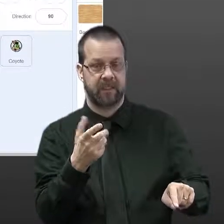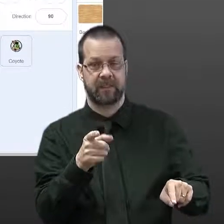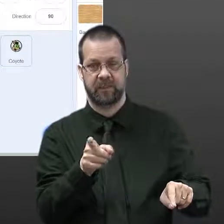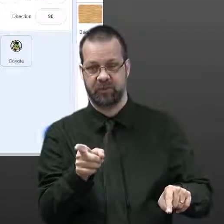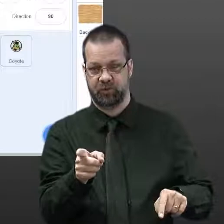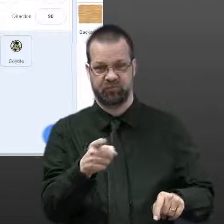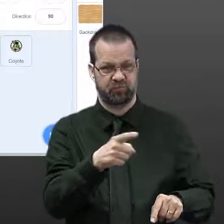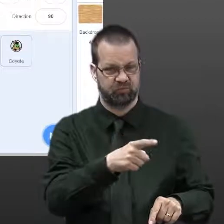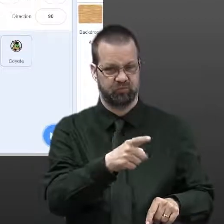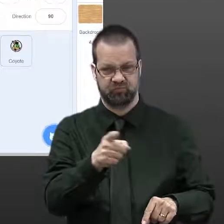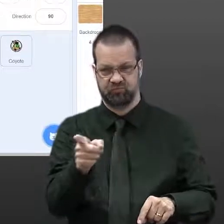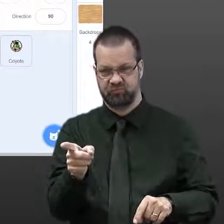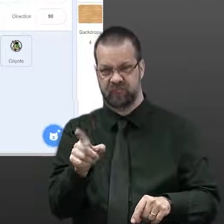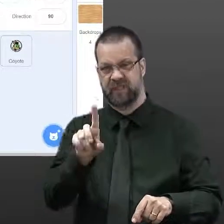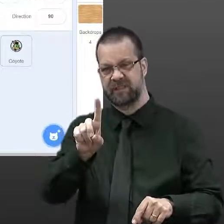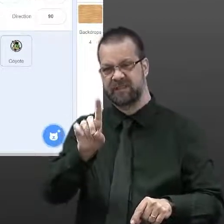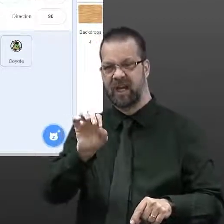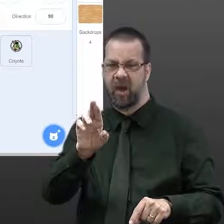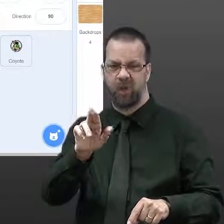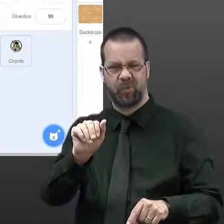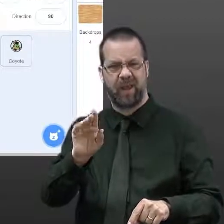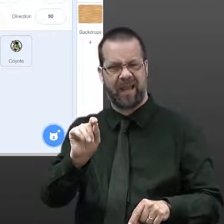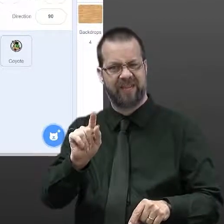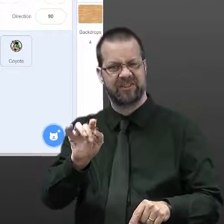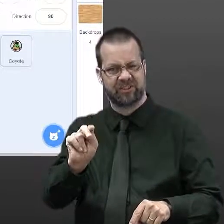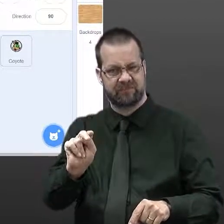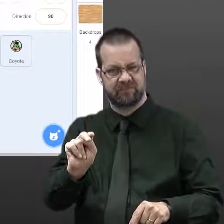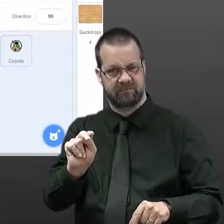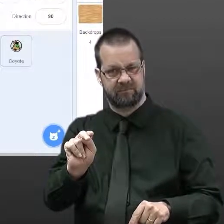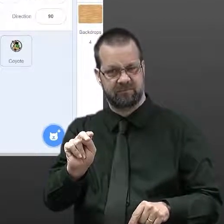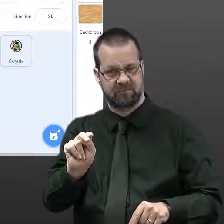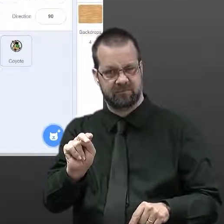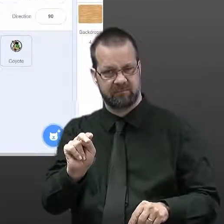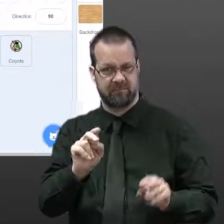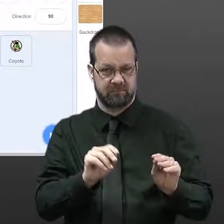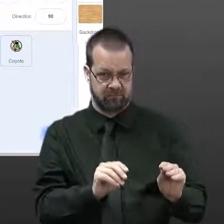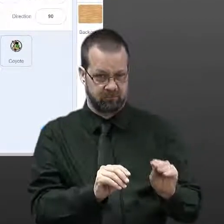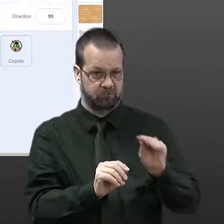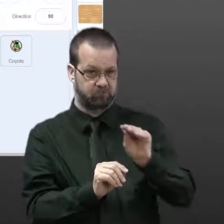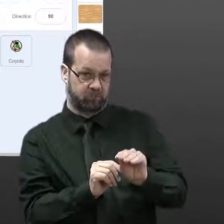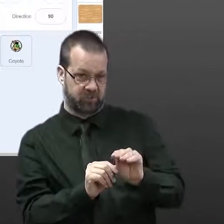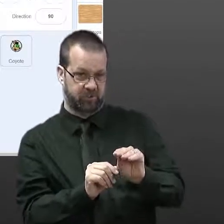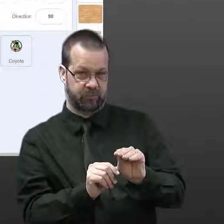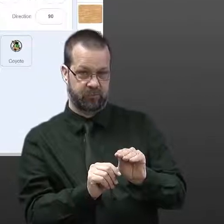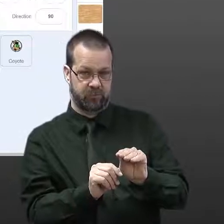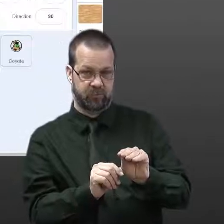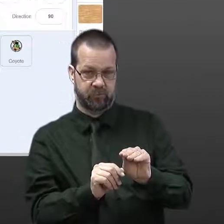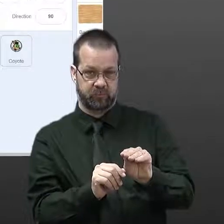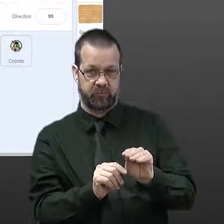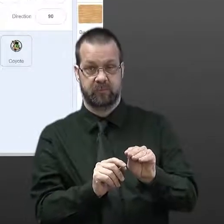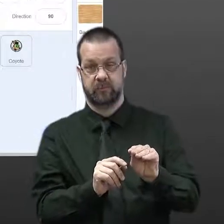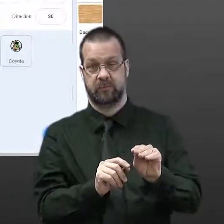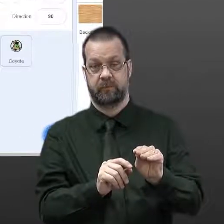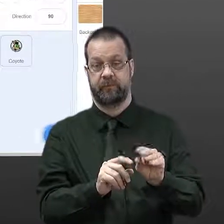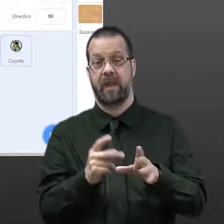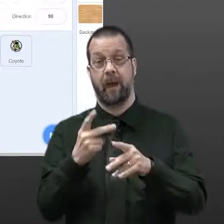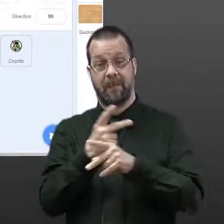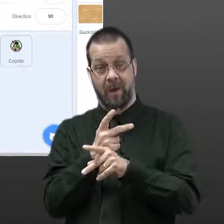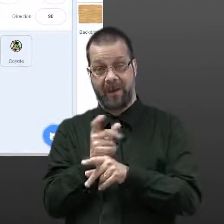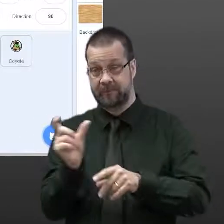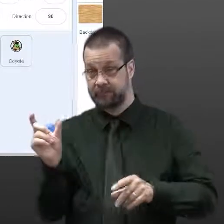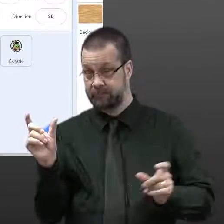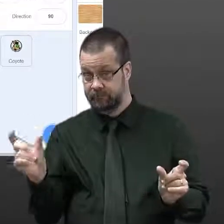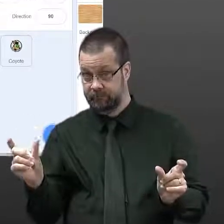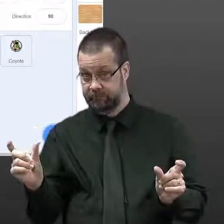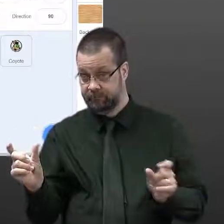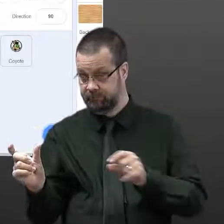says direction, and that will go in the sign of block. Now we still have our right side of our multiplication